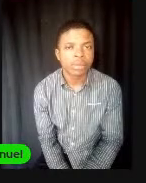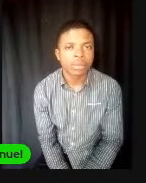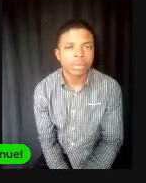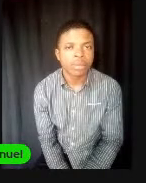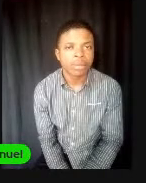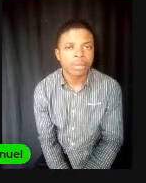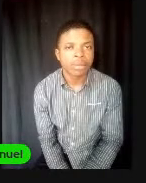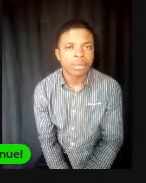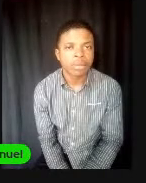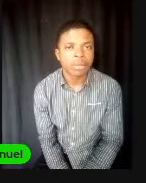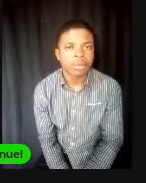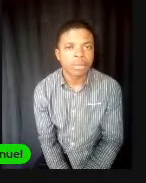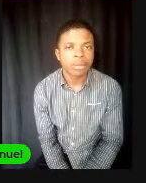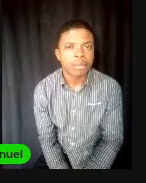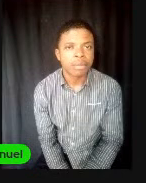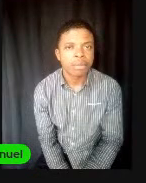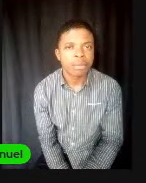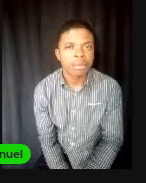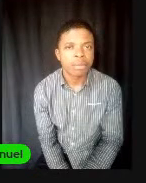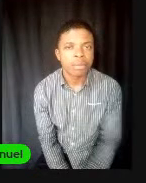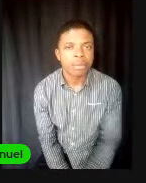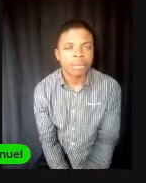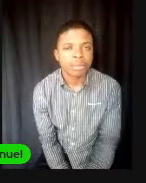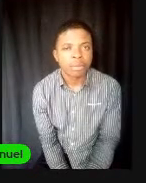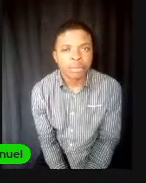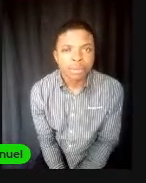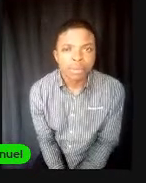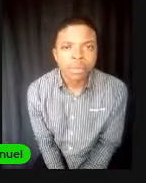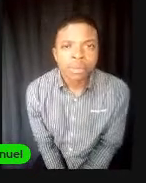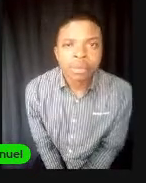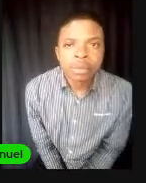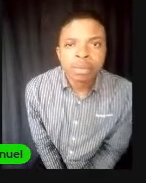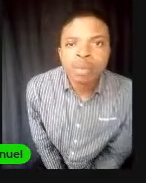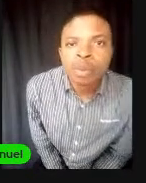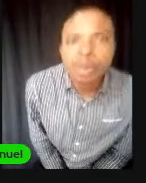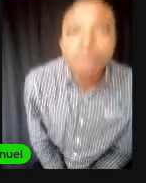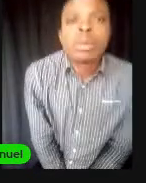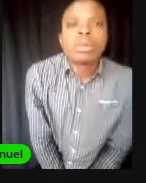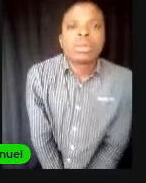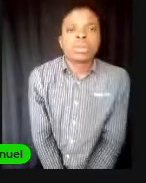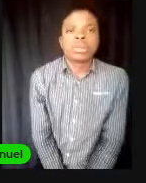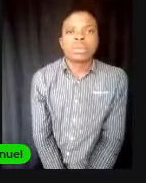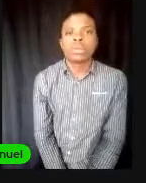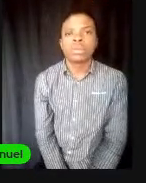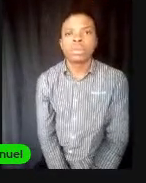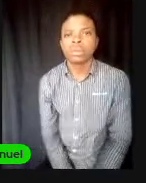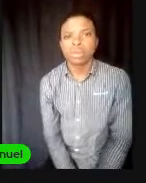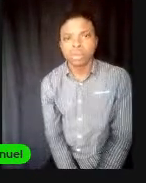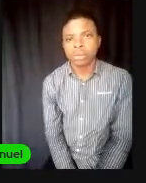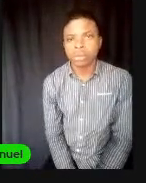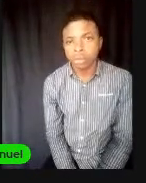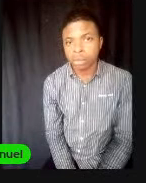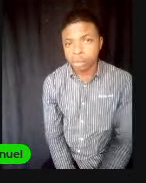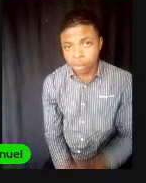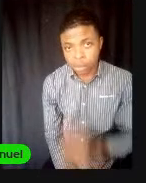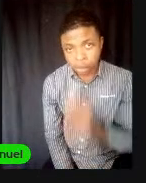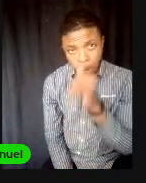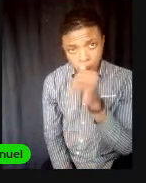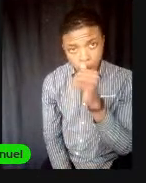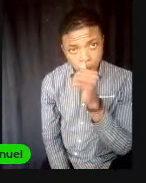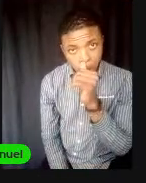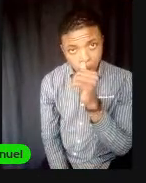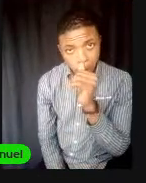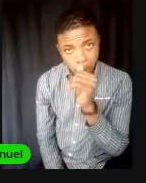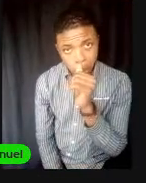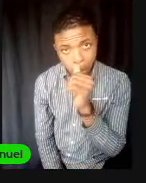the basics of designing introduction. That is basically. So, welcome to the graphic design class, and as I said, my